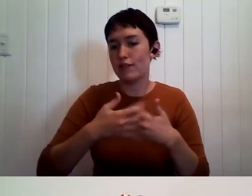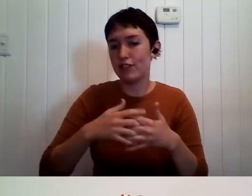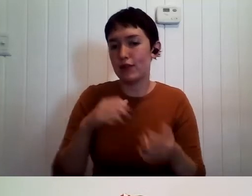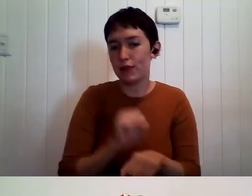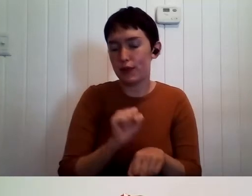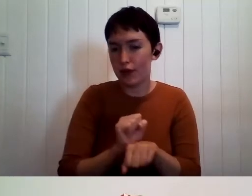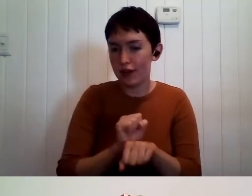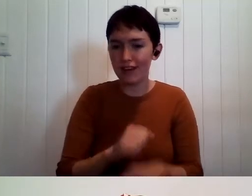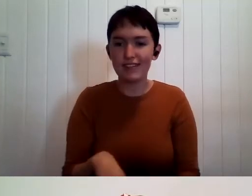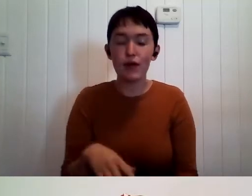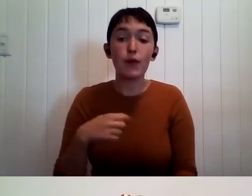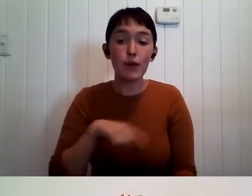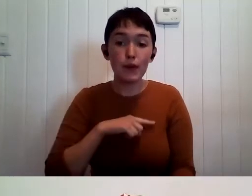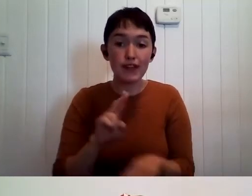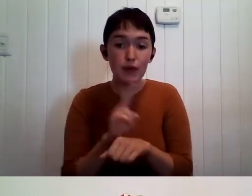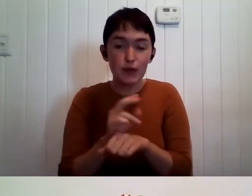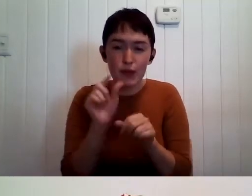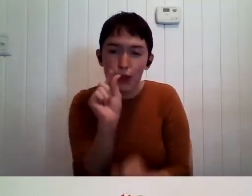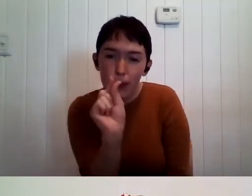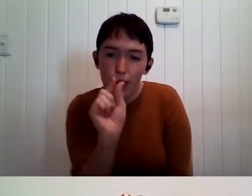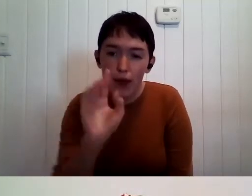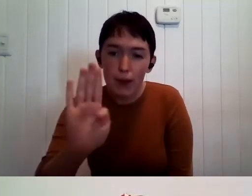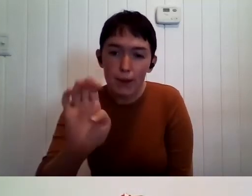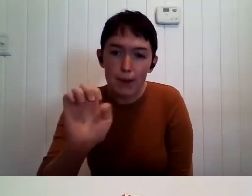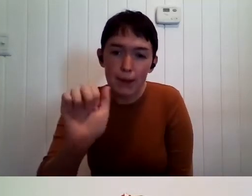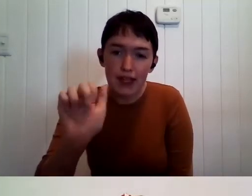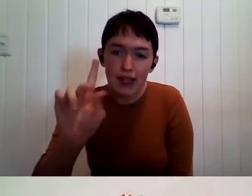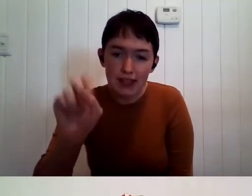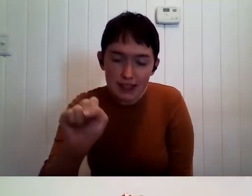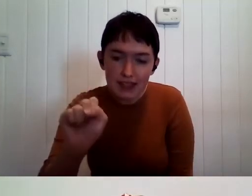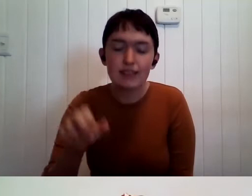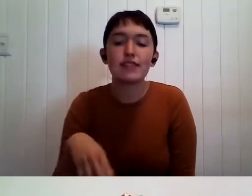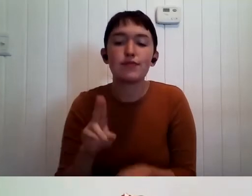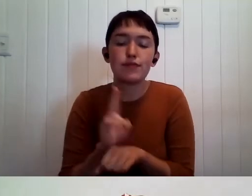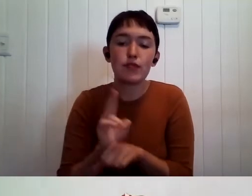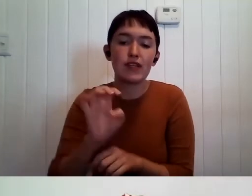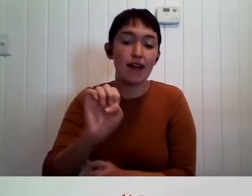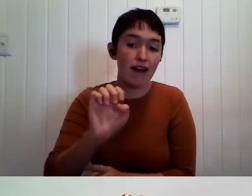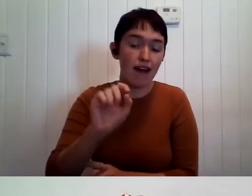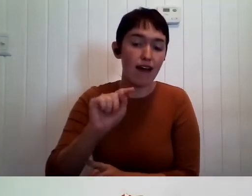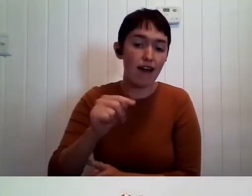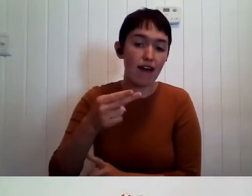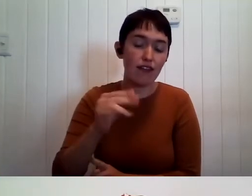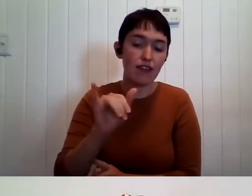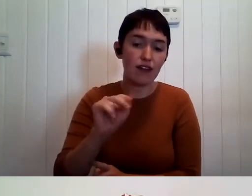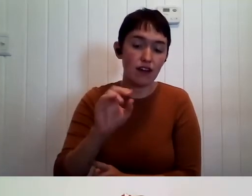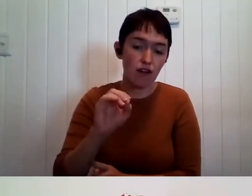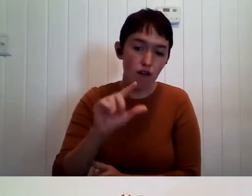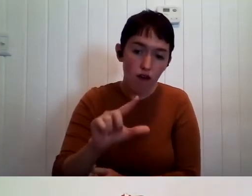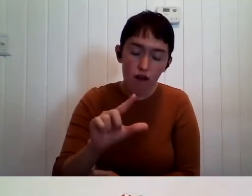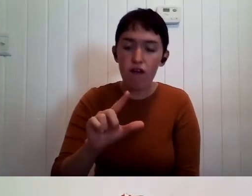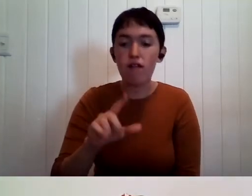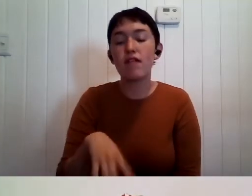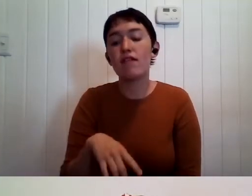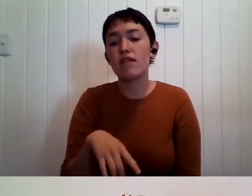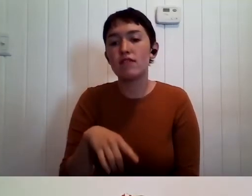little tiny beads, and by using ethanol and different wash solutions, we can actually have